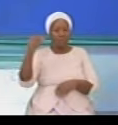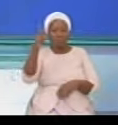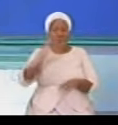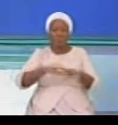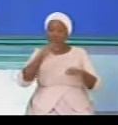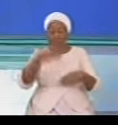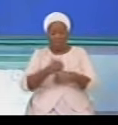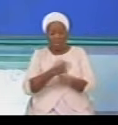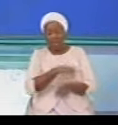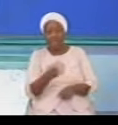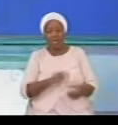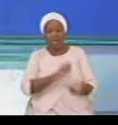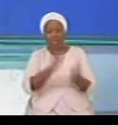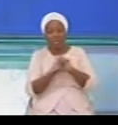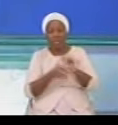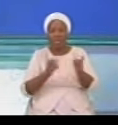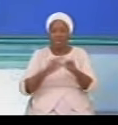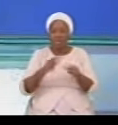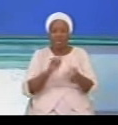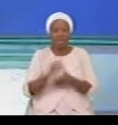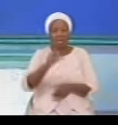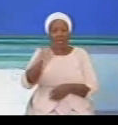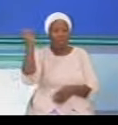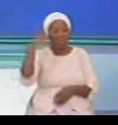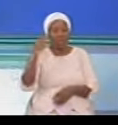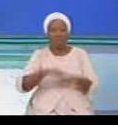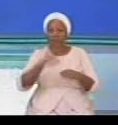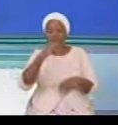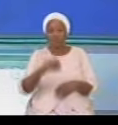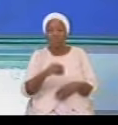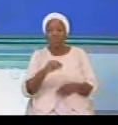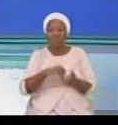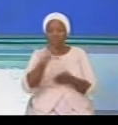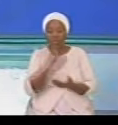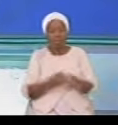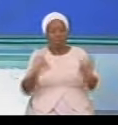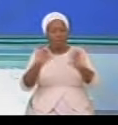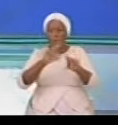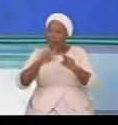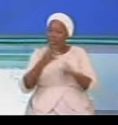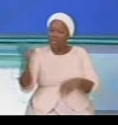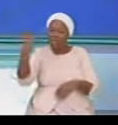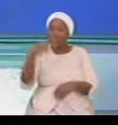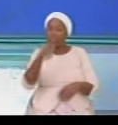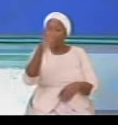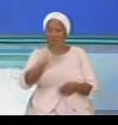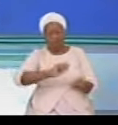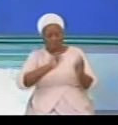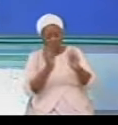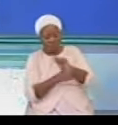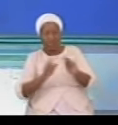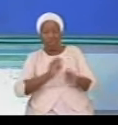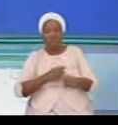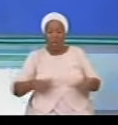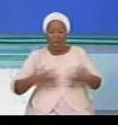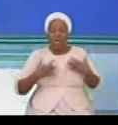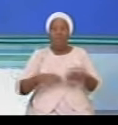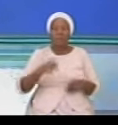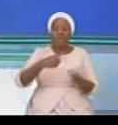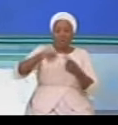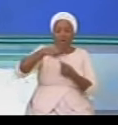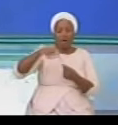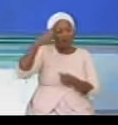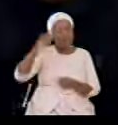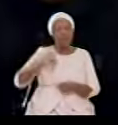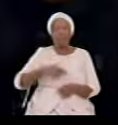then that grace is not necessary. But the grace of God turns our lives around for the better. It'll turn you around